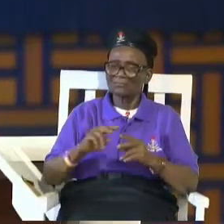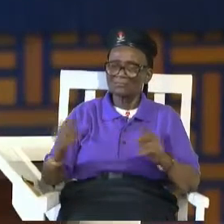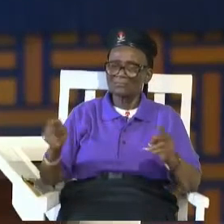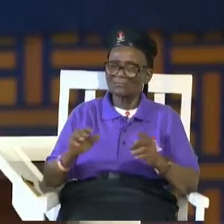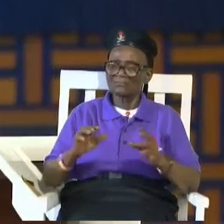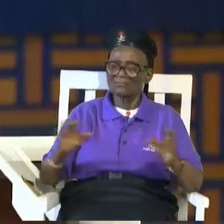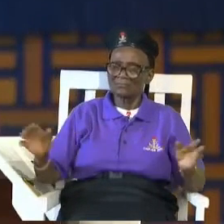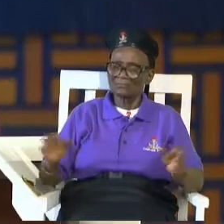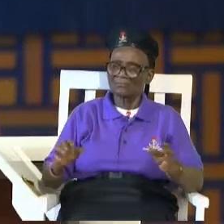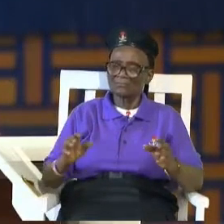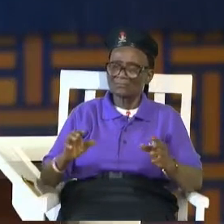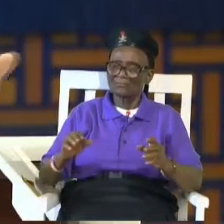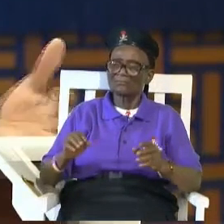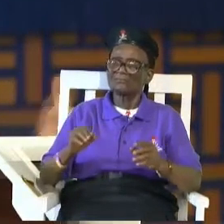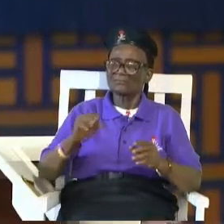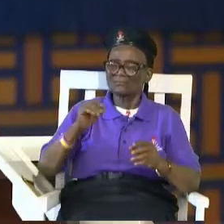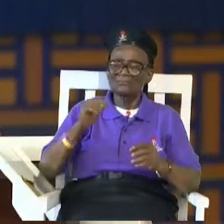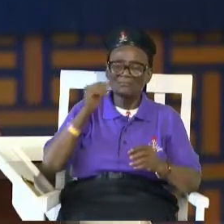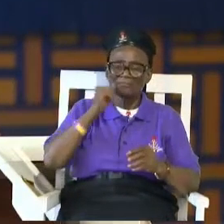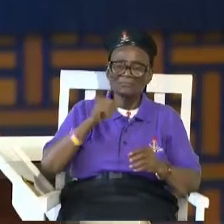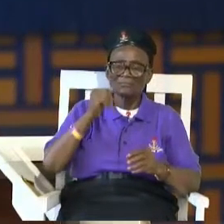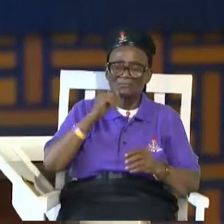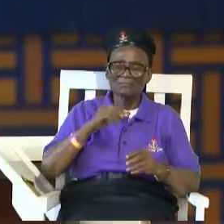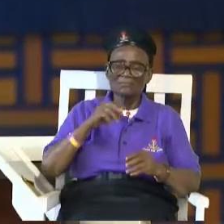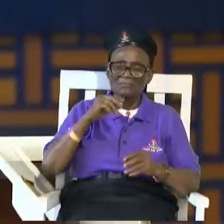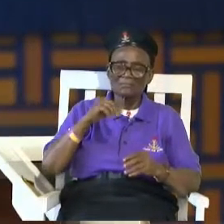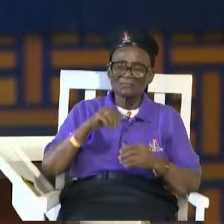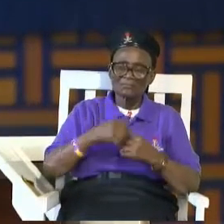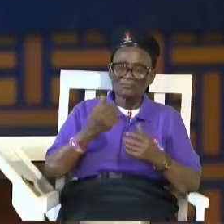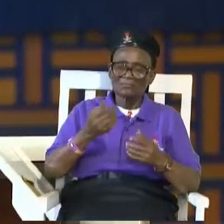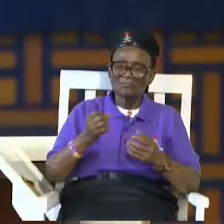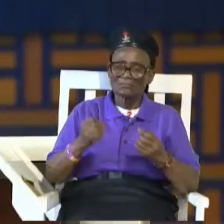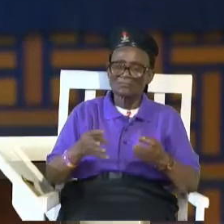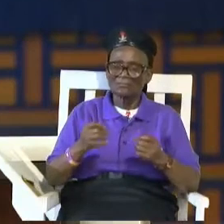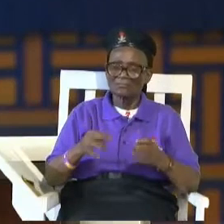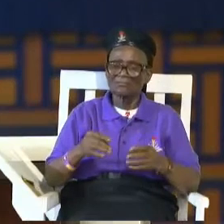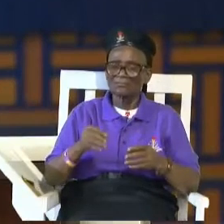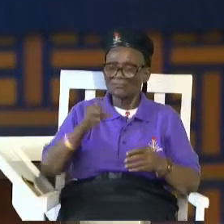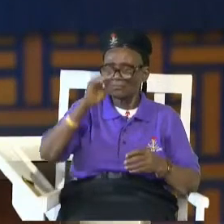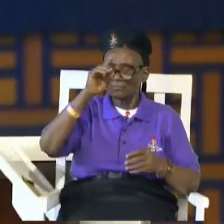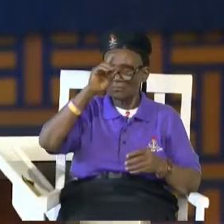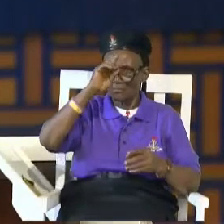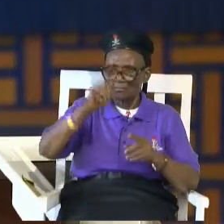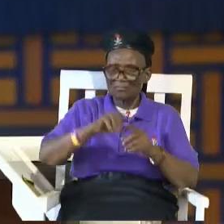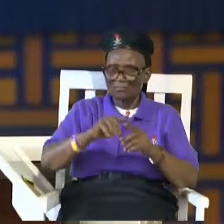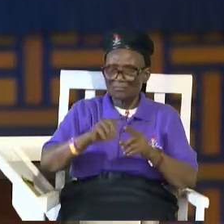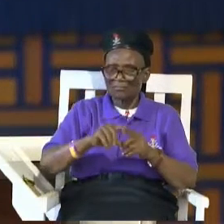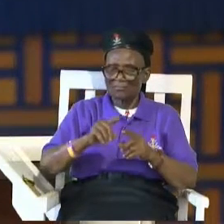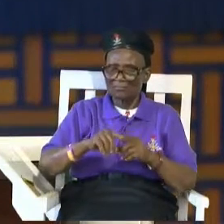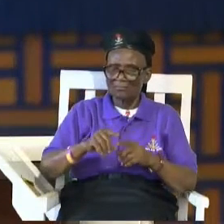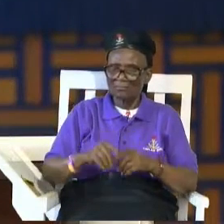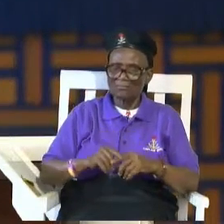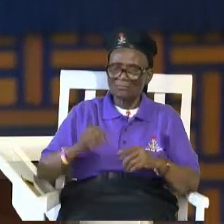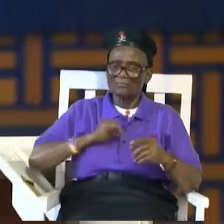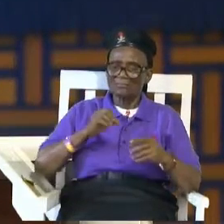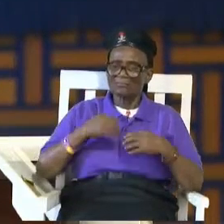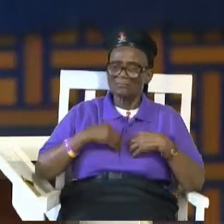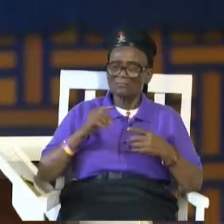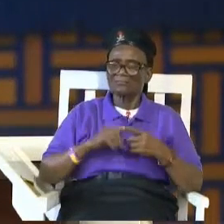many girlfriends have, how many boyfriends have you? I had to smart, kind of stammer.